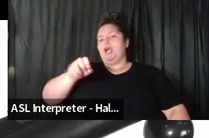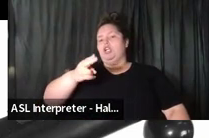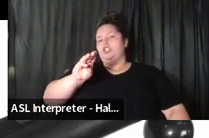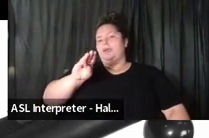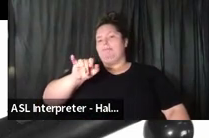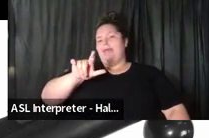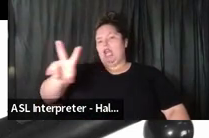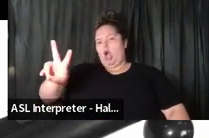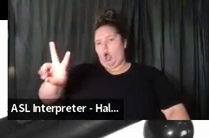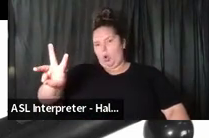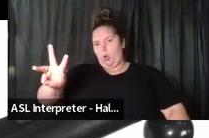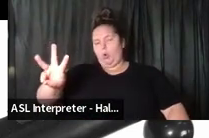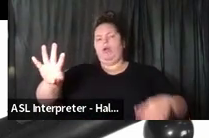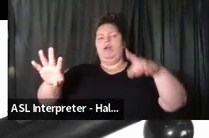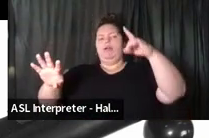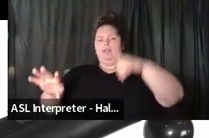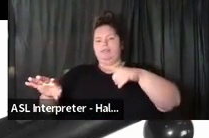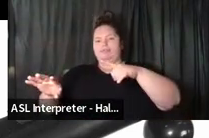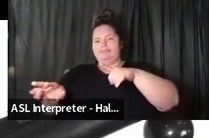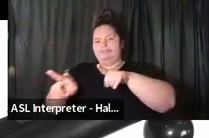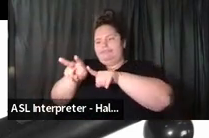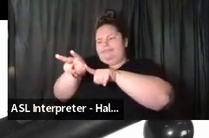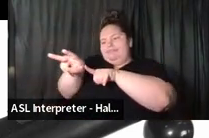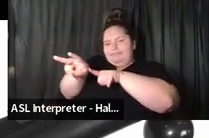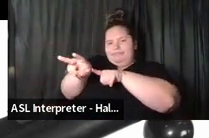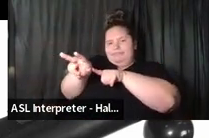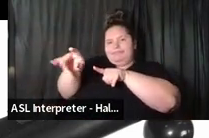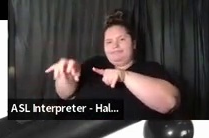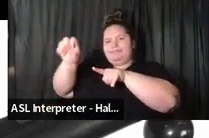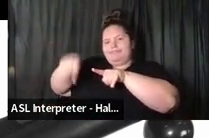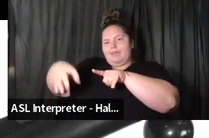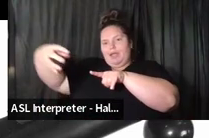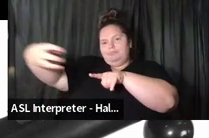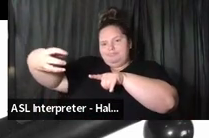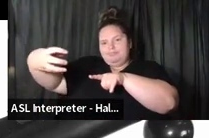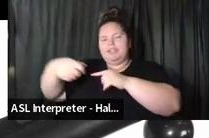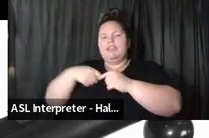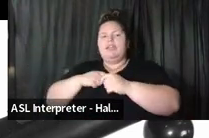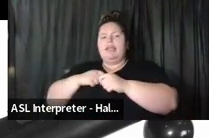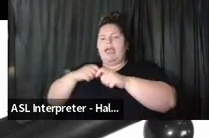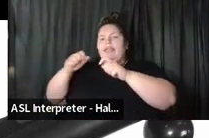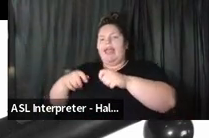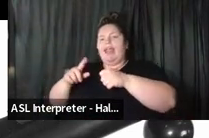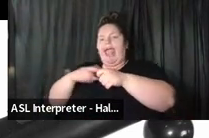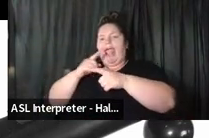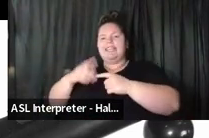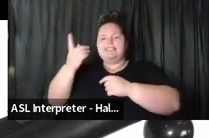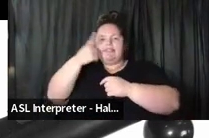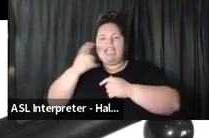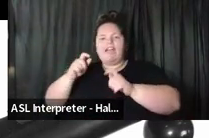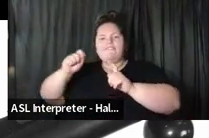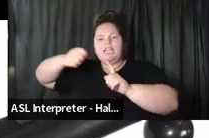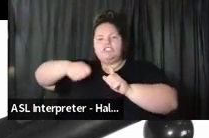to the fire, but also it's a fun one that has like a little reel on the side that you can spin that kind of rotates the marshmallow so you get that